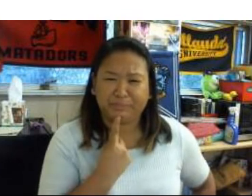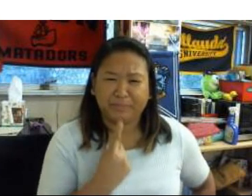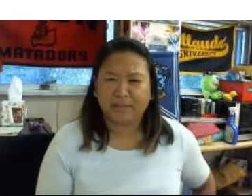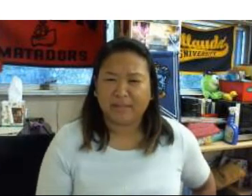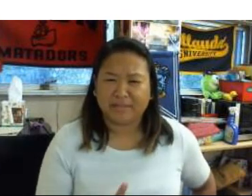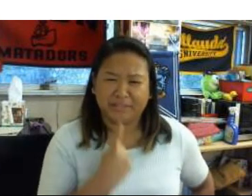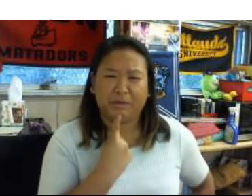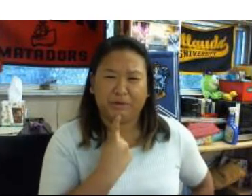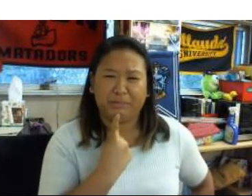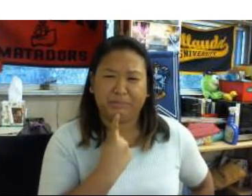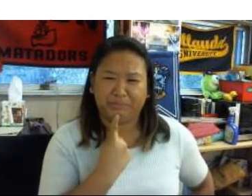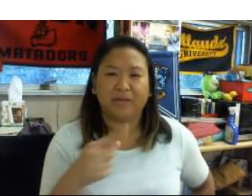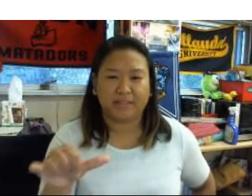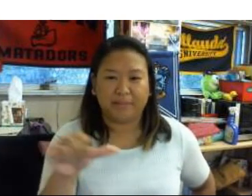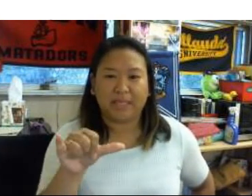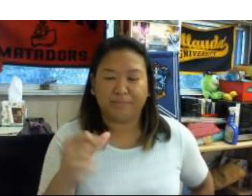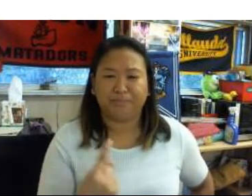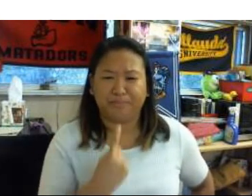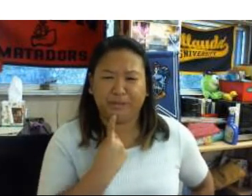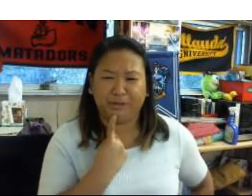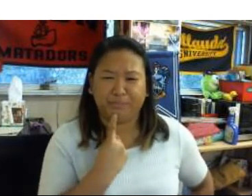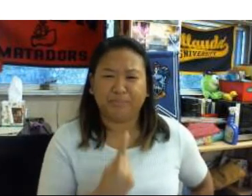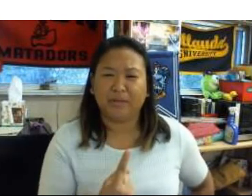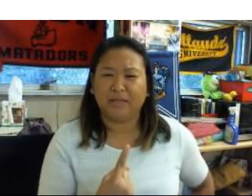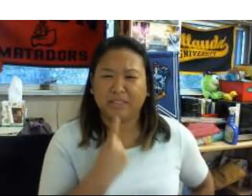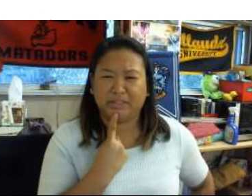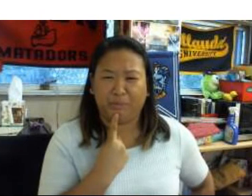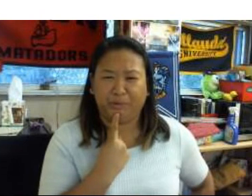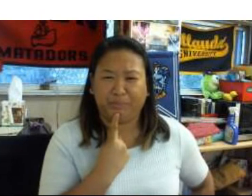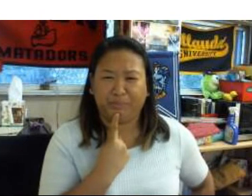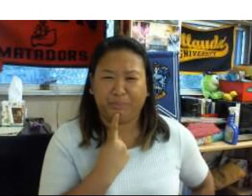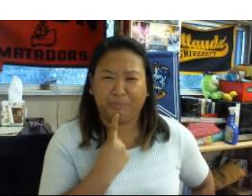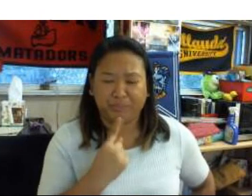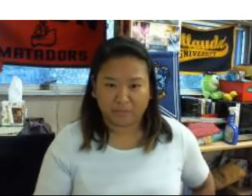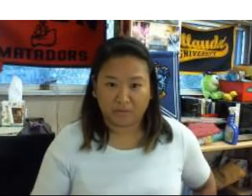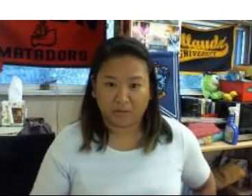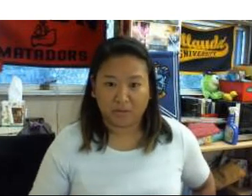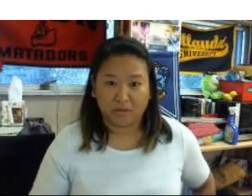bitter. Sour. Same sign. Bitter, sour.